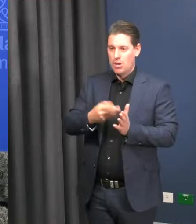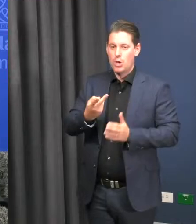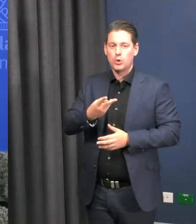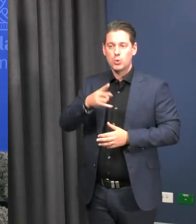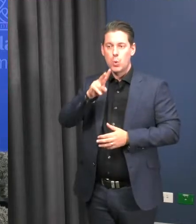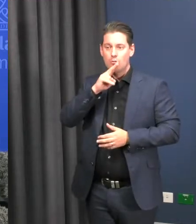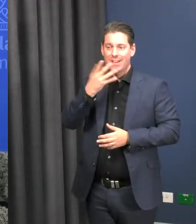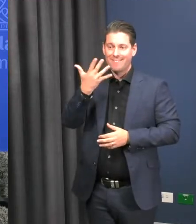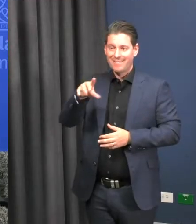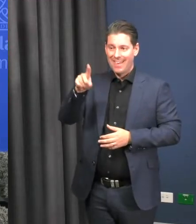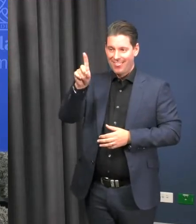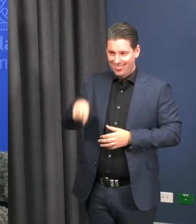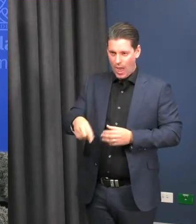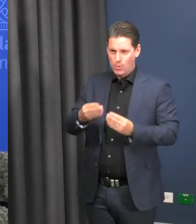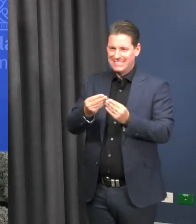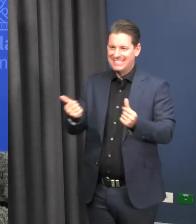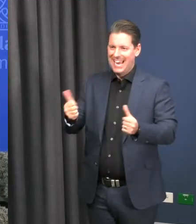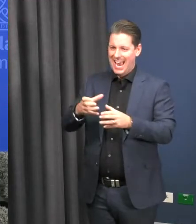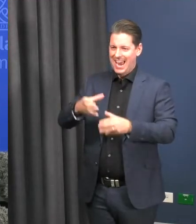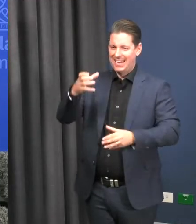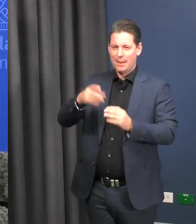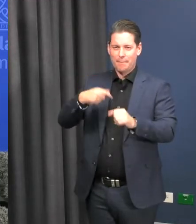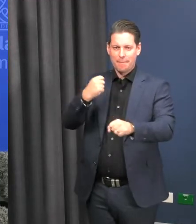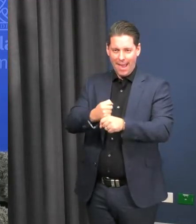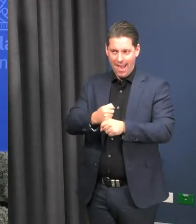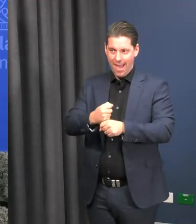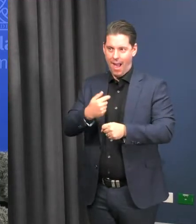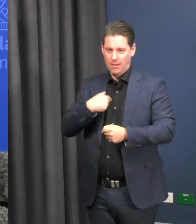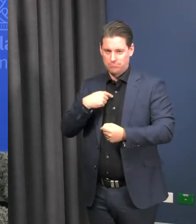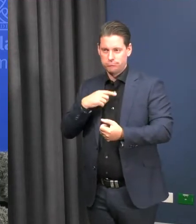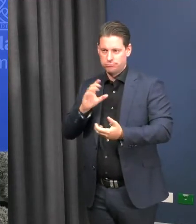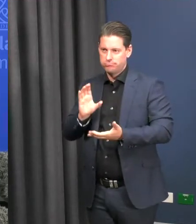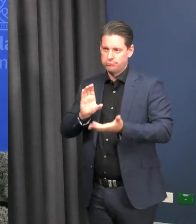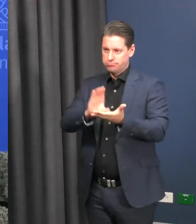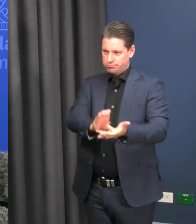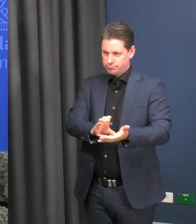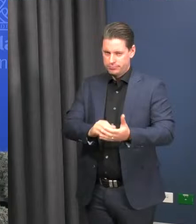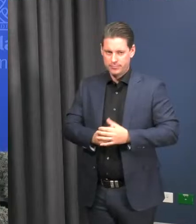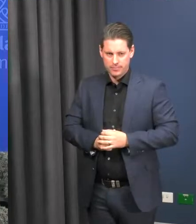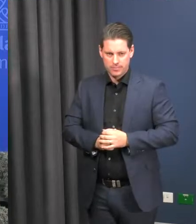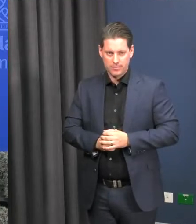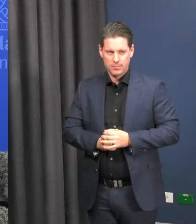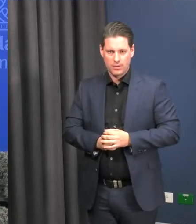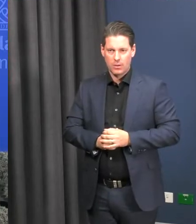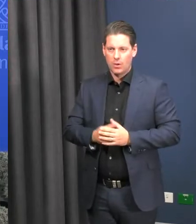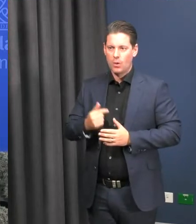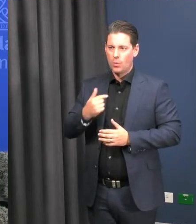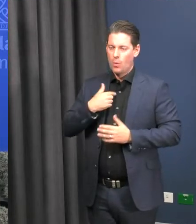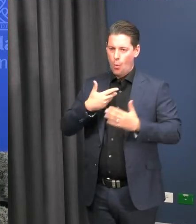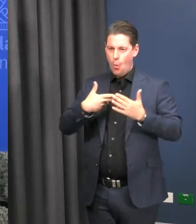250,000 sandbags to the Queensland Government. We put in place a national supply.